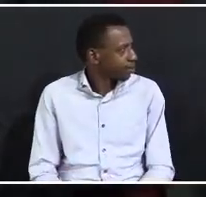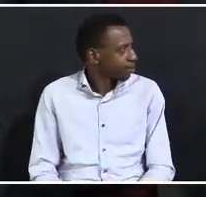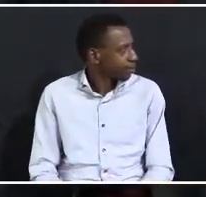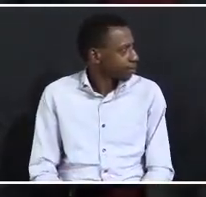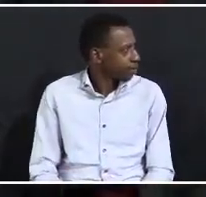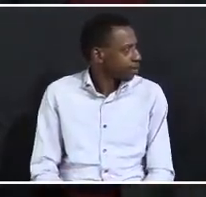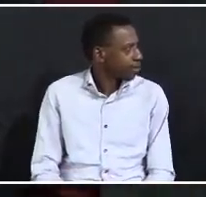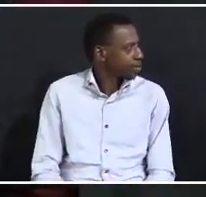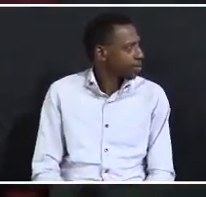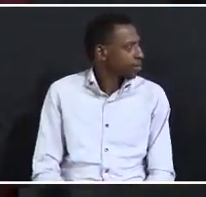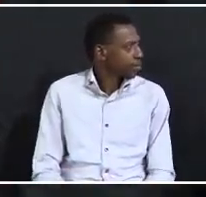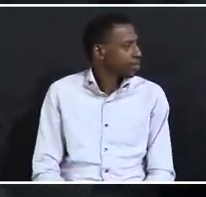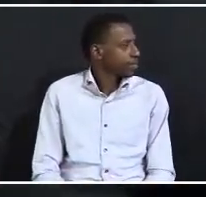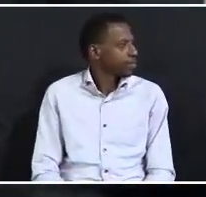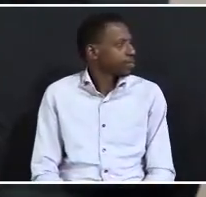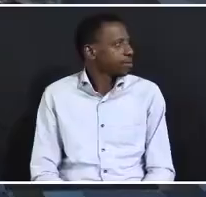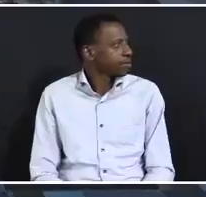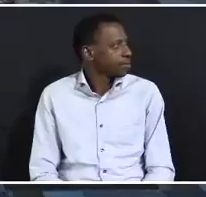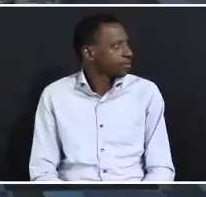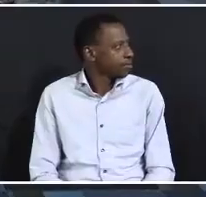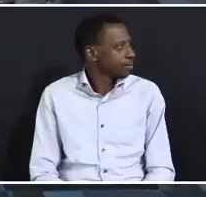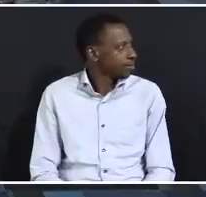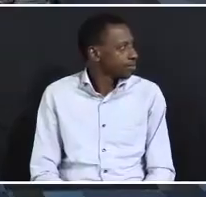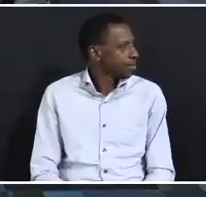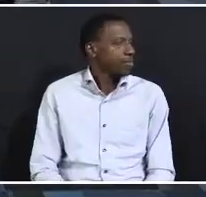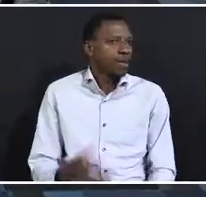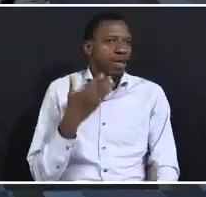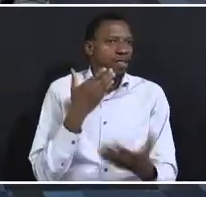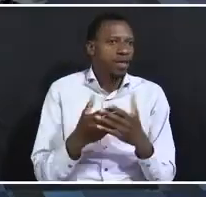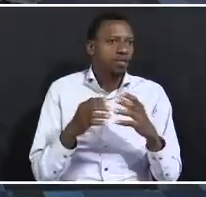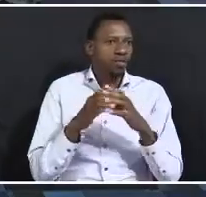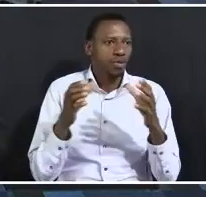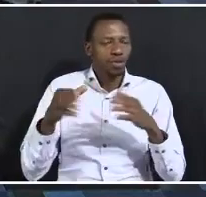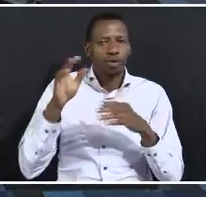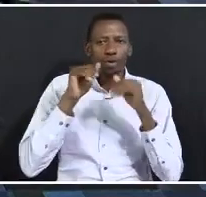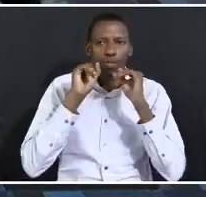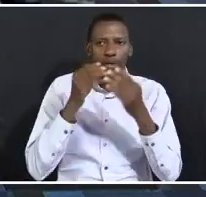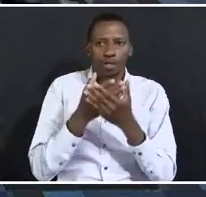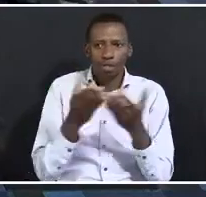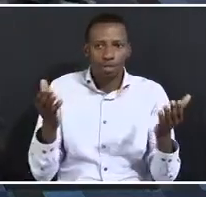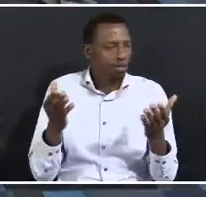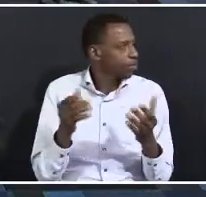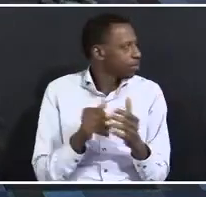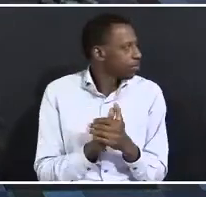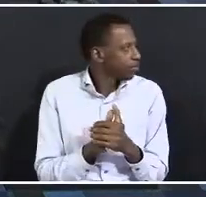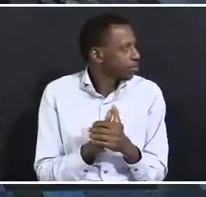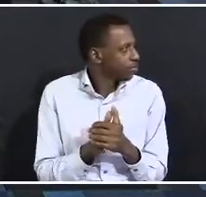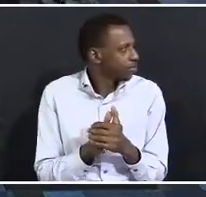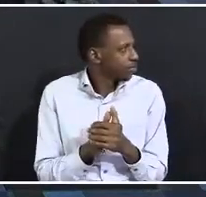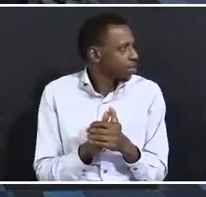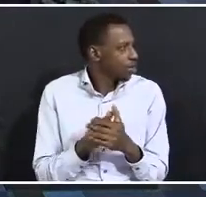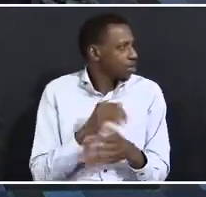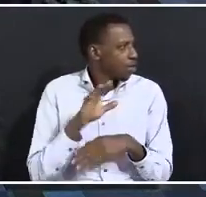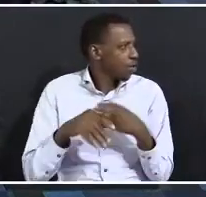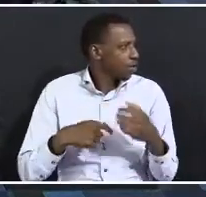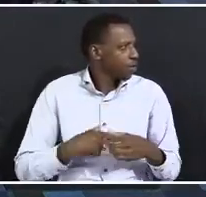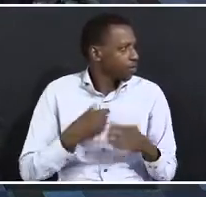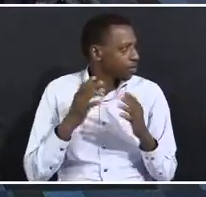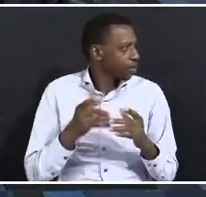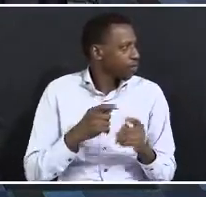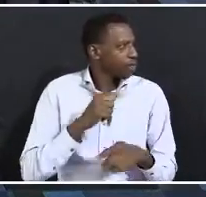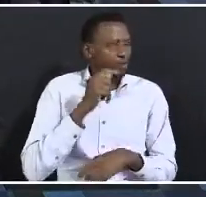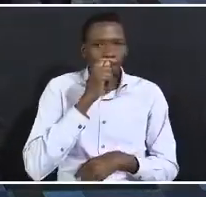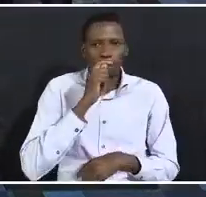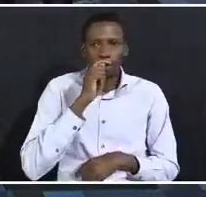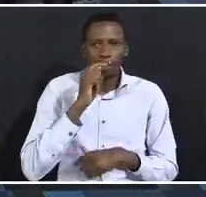Thank you so much. God bless you. All the visitors from Tanzania, may we see you up standing. All the visitors